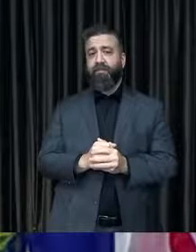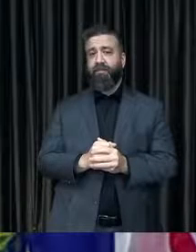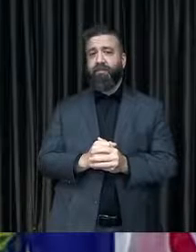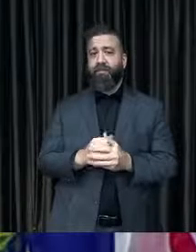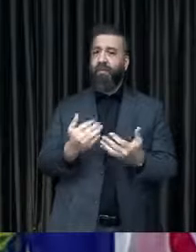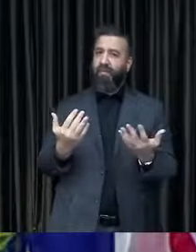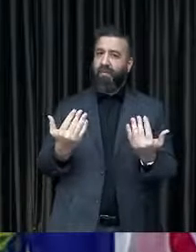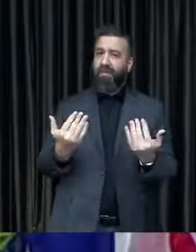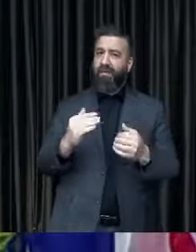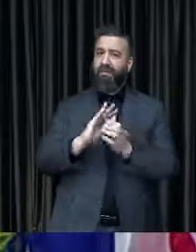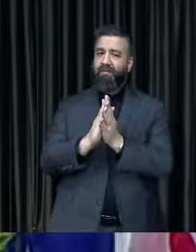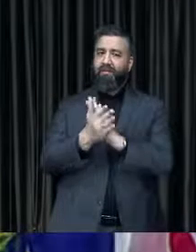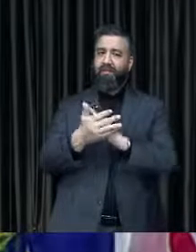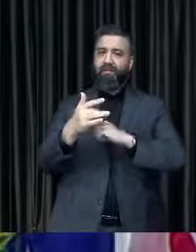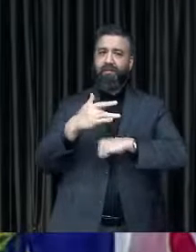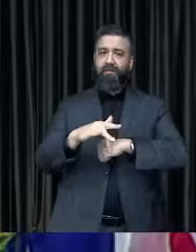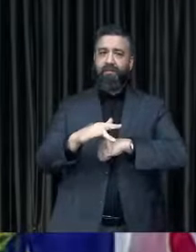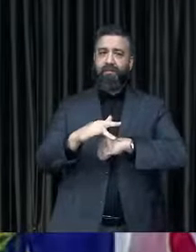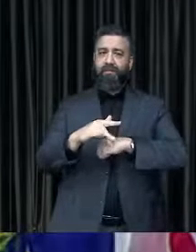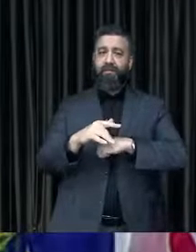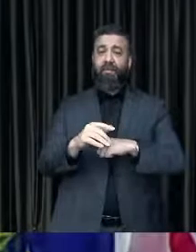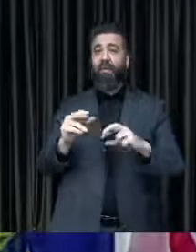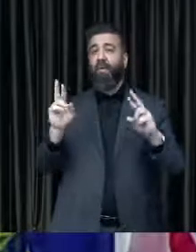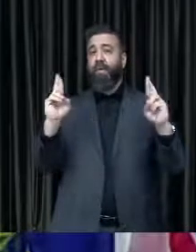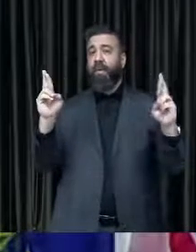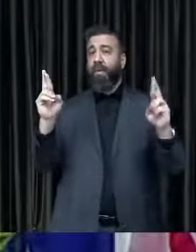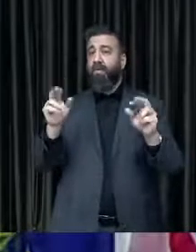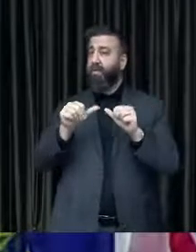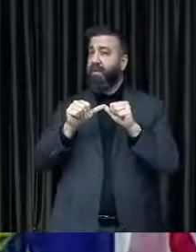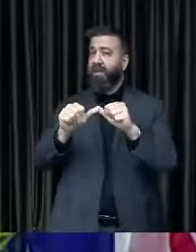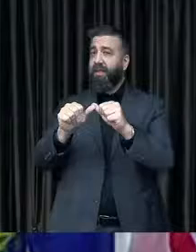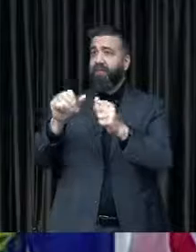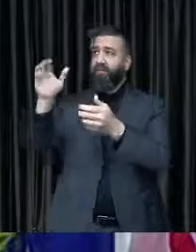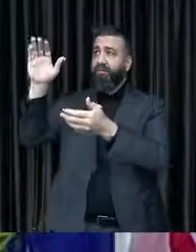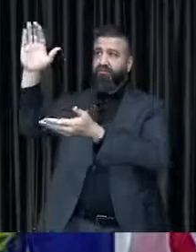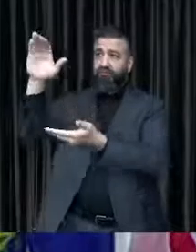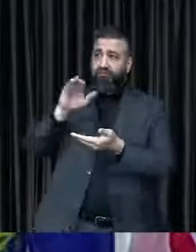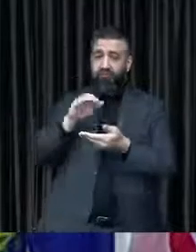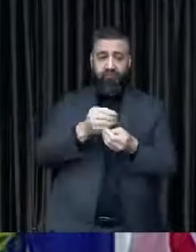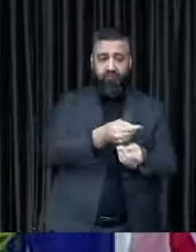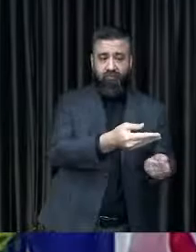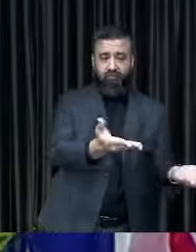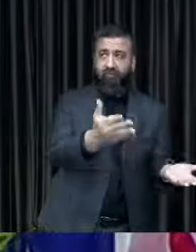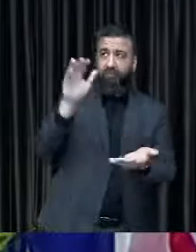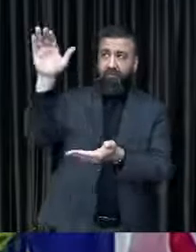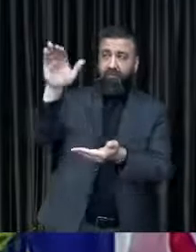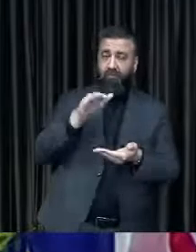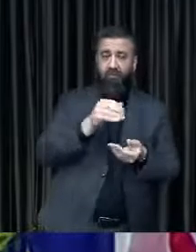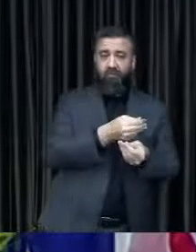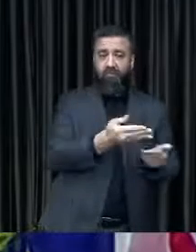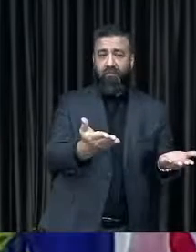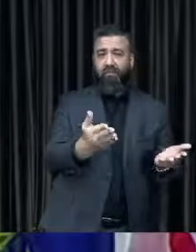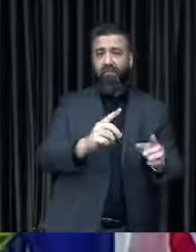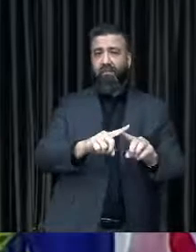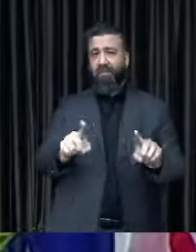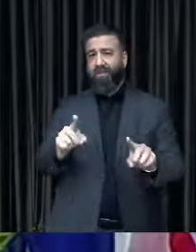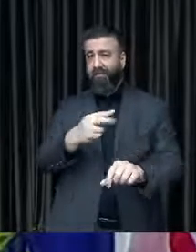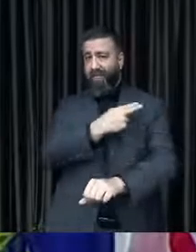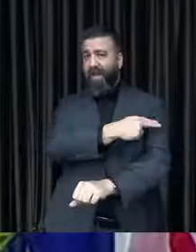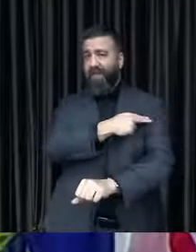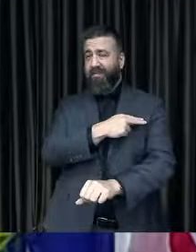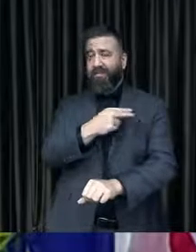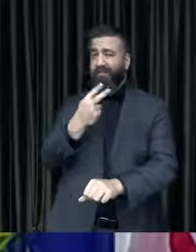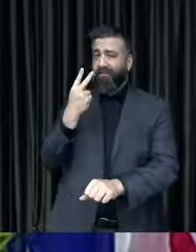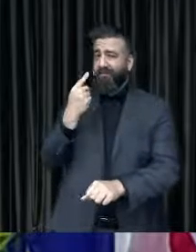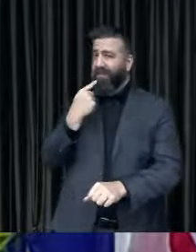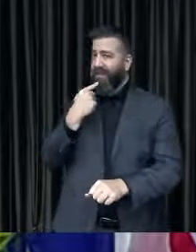become available. We're hopeful for a steady supply, but we have already seen from our hospital partners that there can be